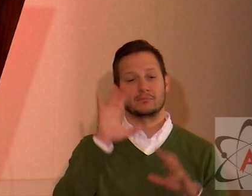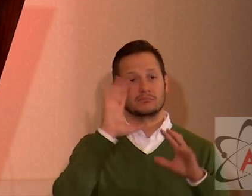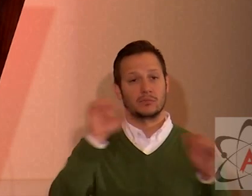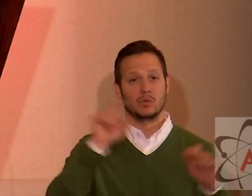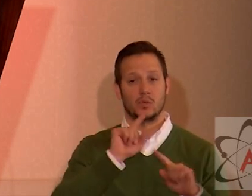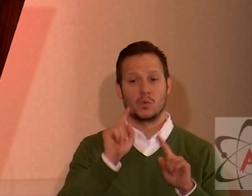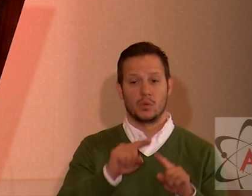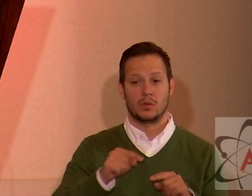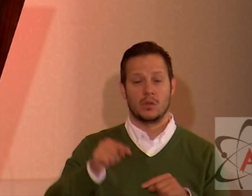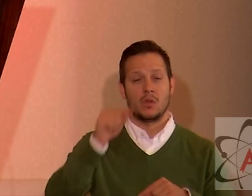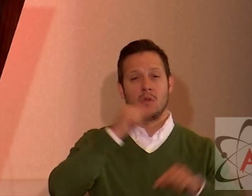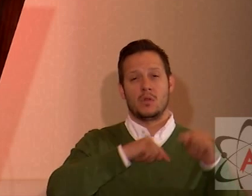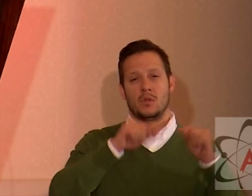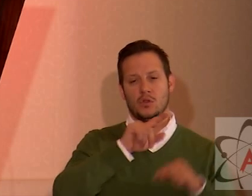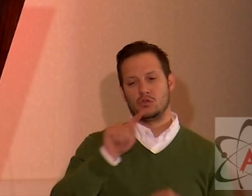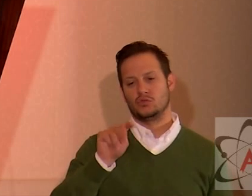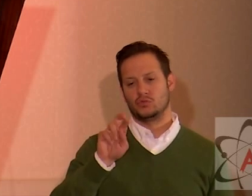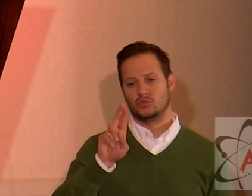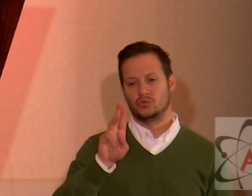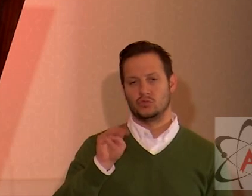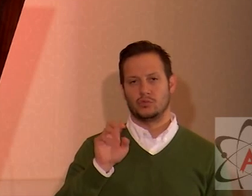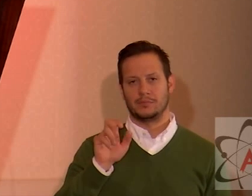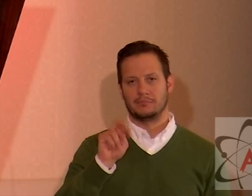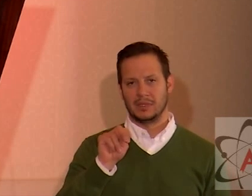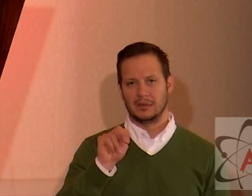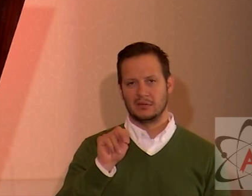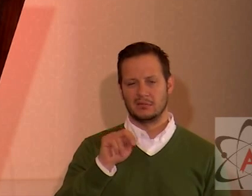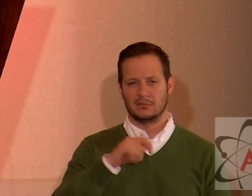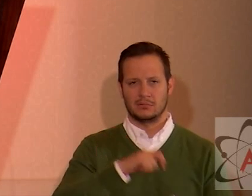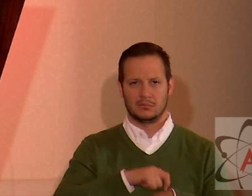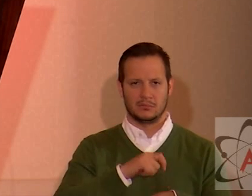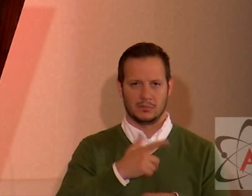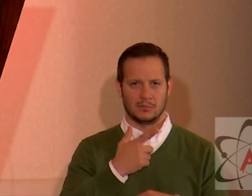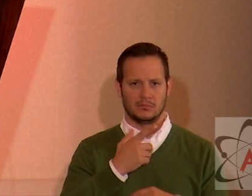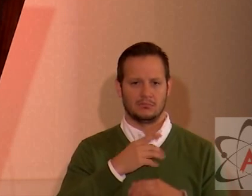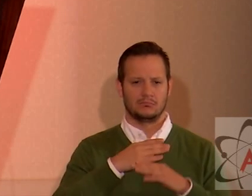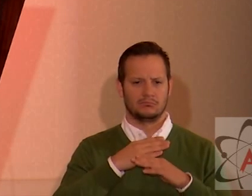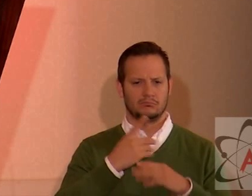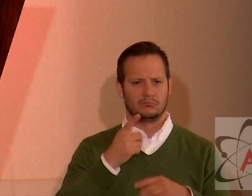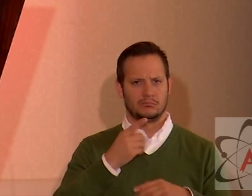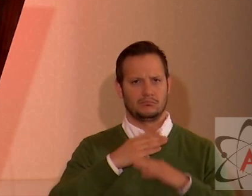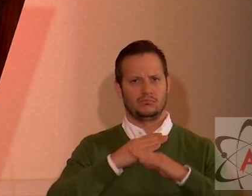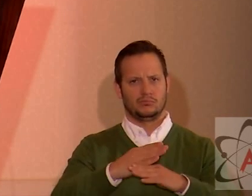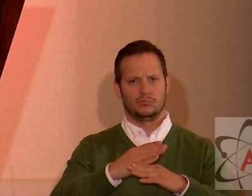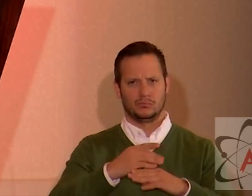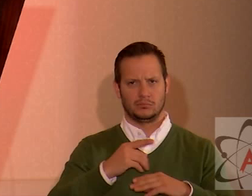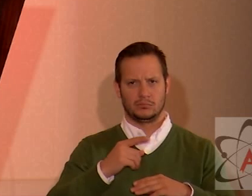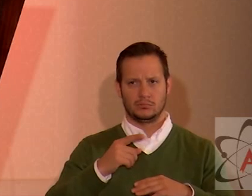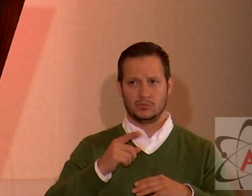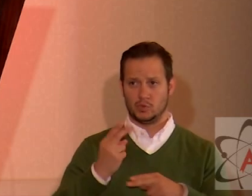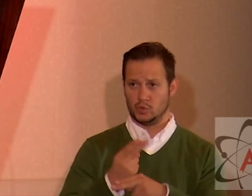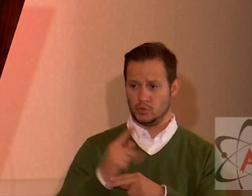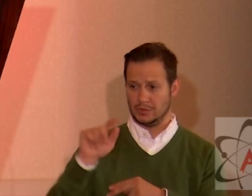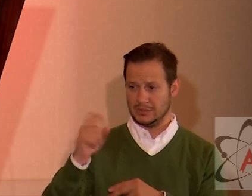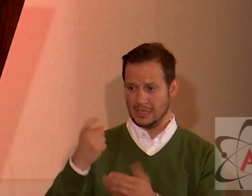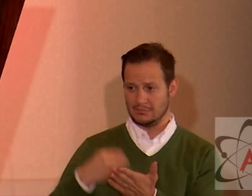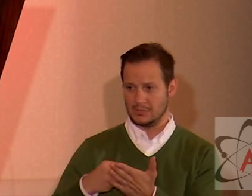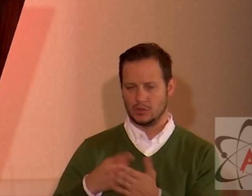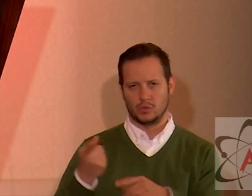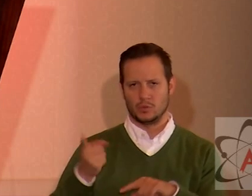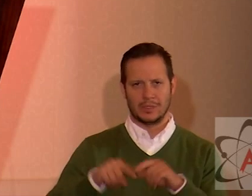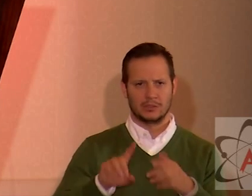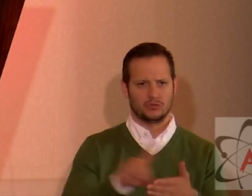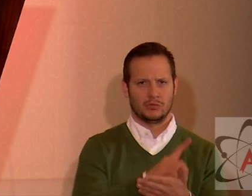far as the Truman administration, barring religious discrimination in hiring with taxpayer dollars.